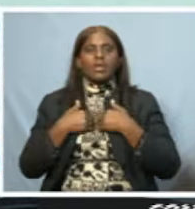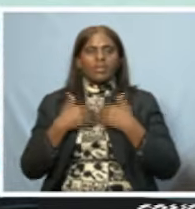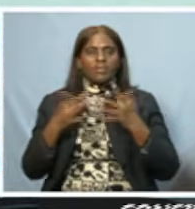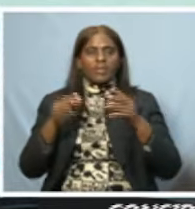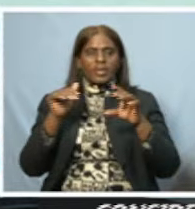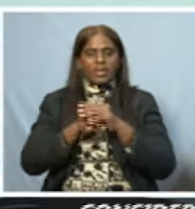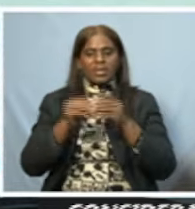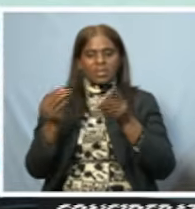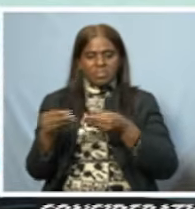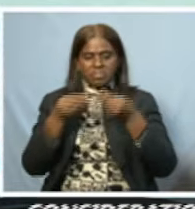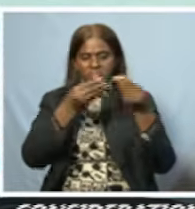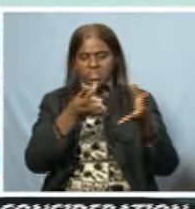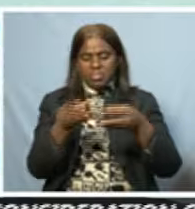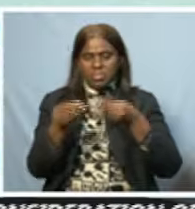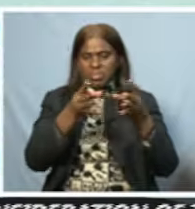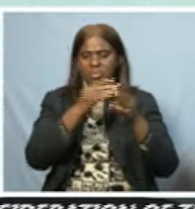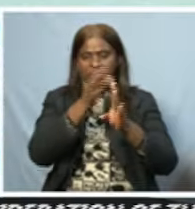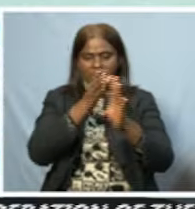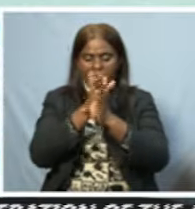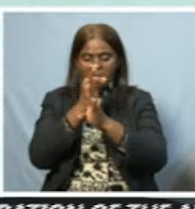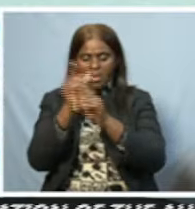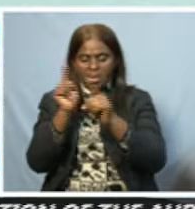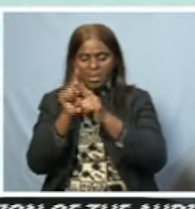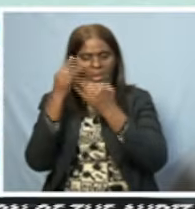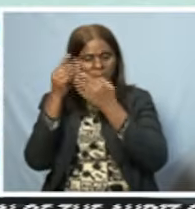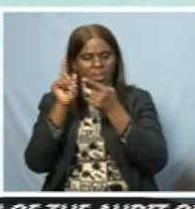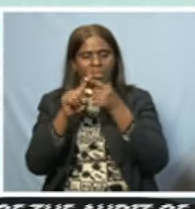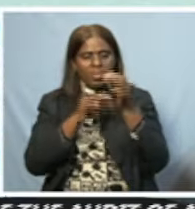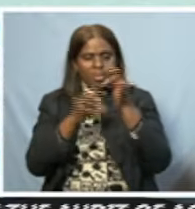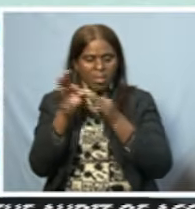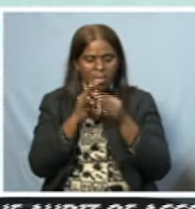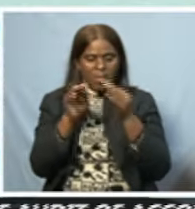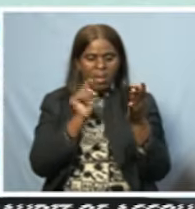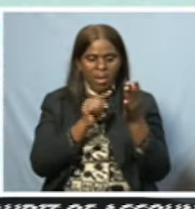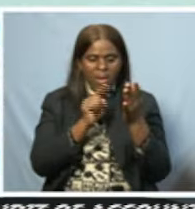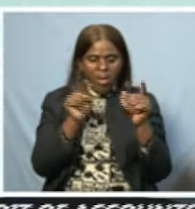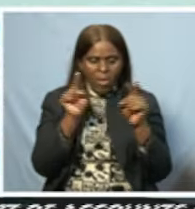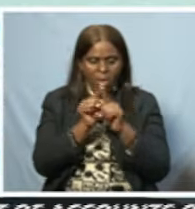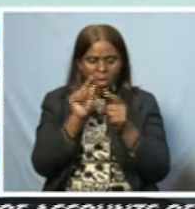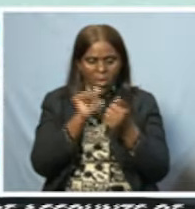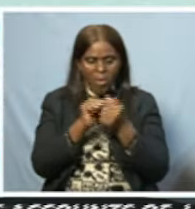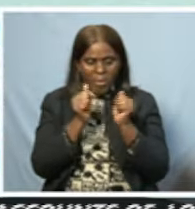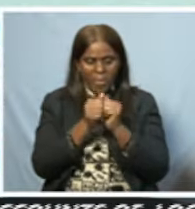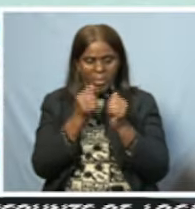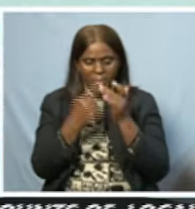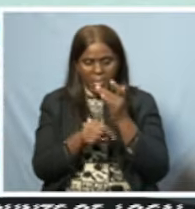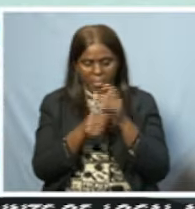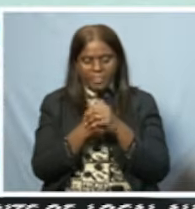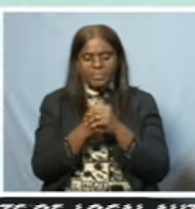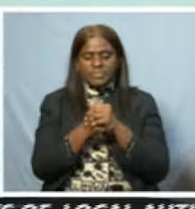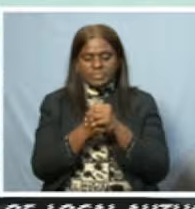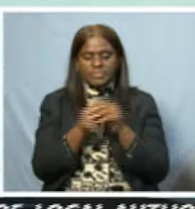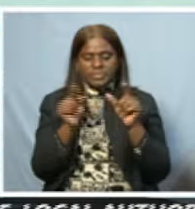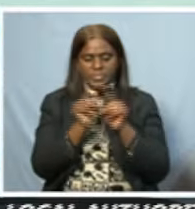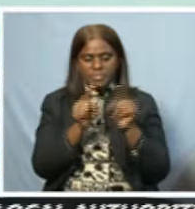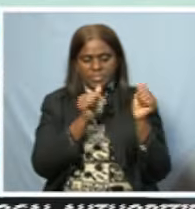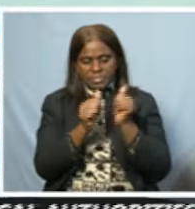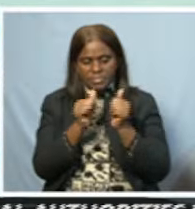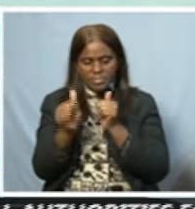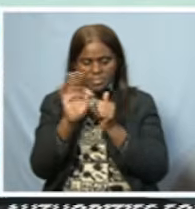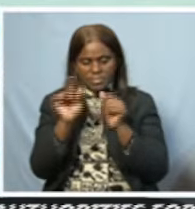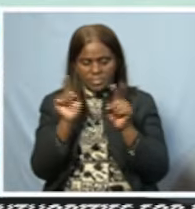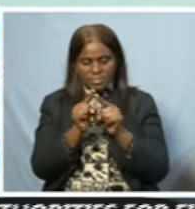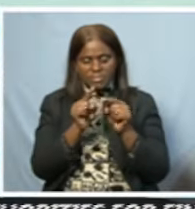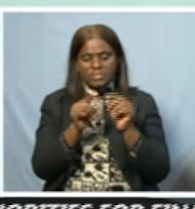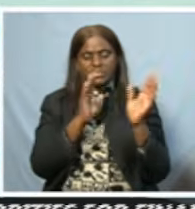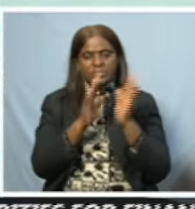on the deliverable targets and wish to state that the cause of the query, action taken and